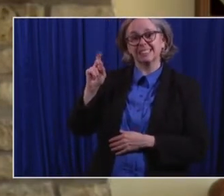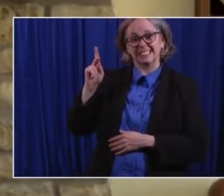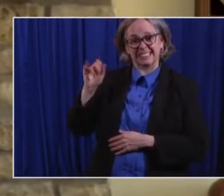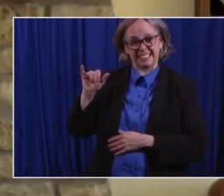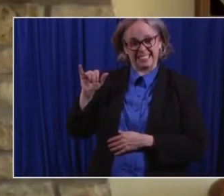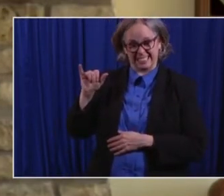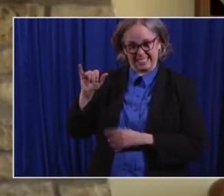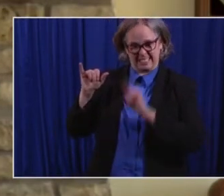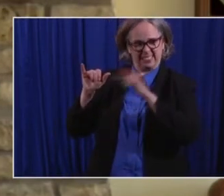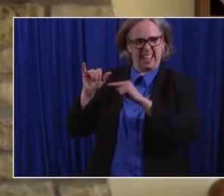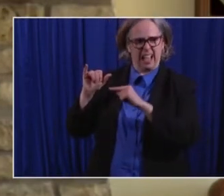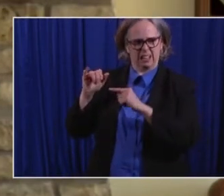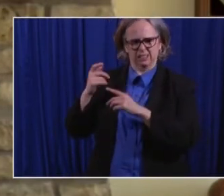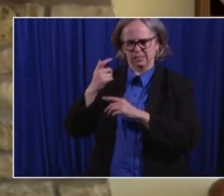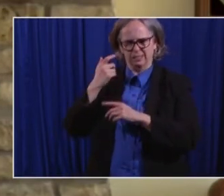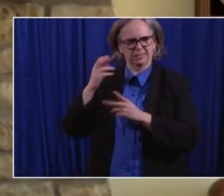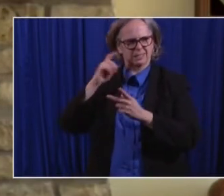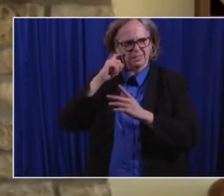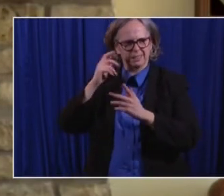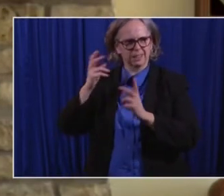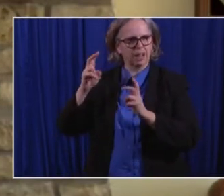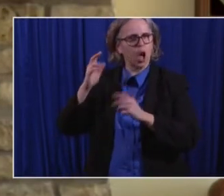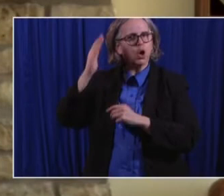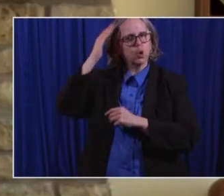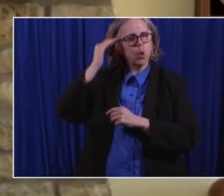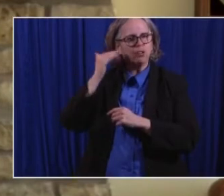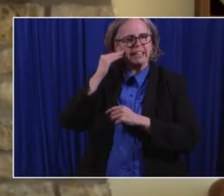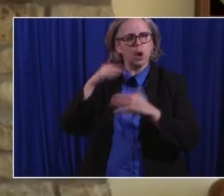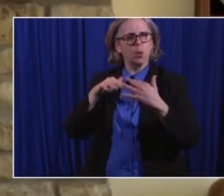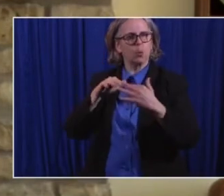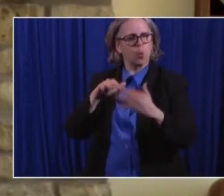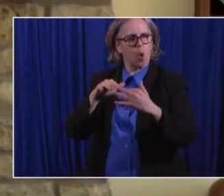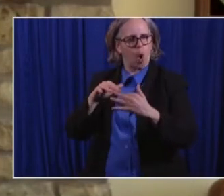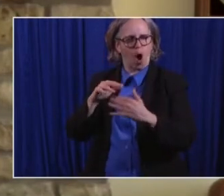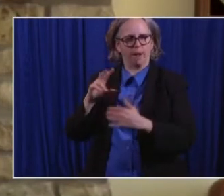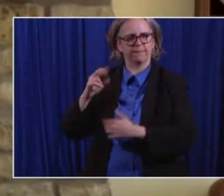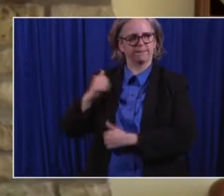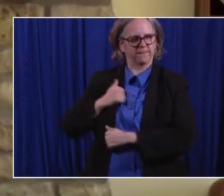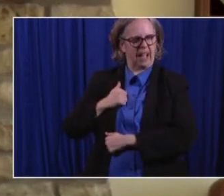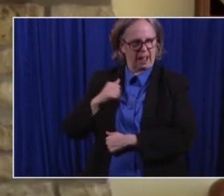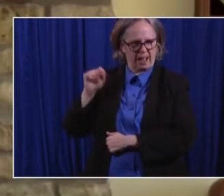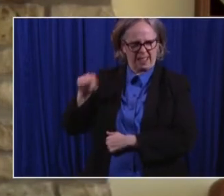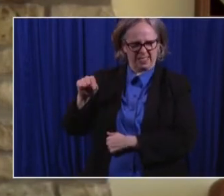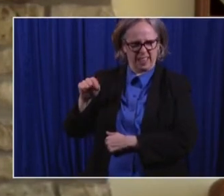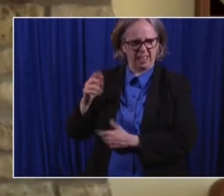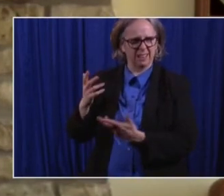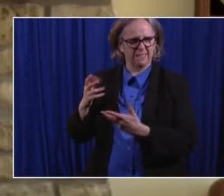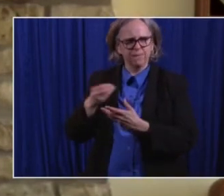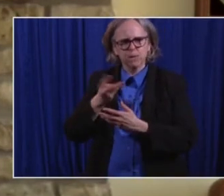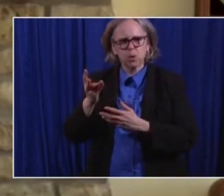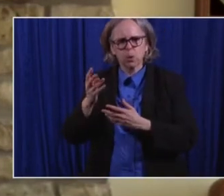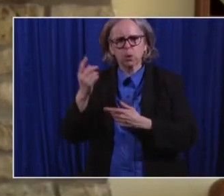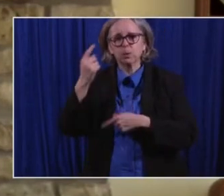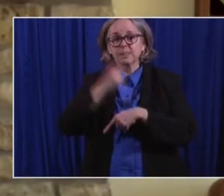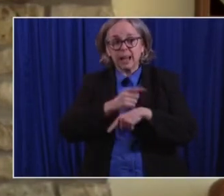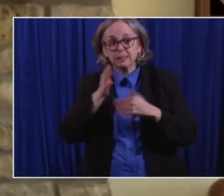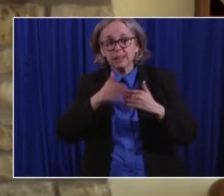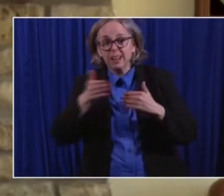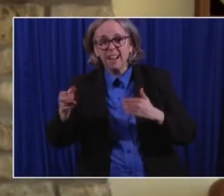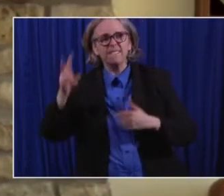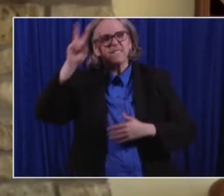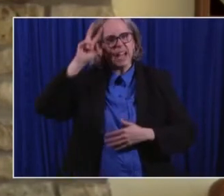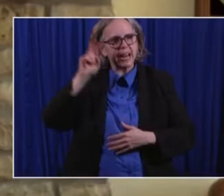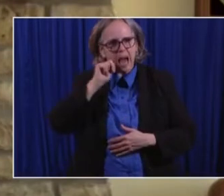Army. In the next few days, a Vietnam War veteran will be moving into our Georgetown home. Our Ohio Department of